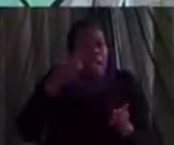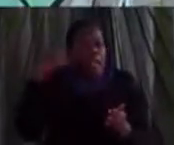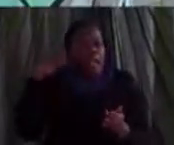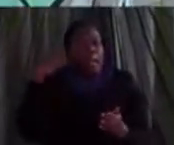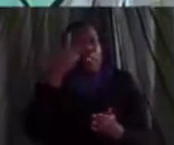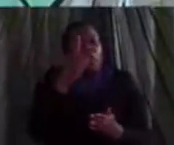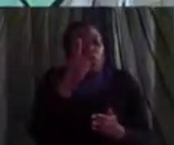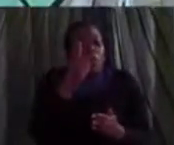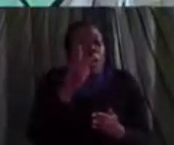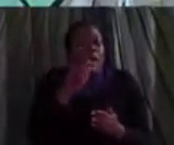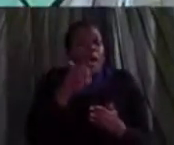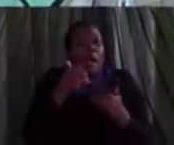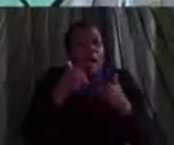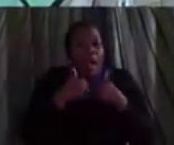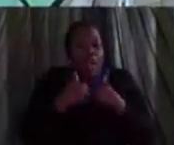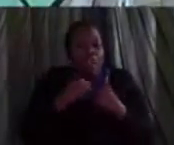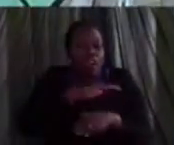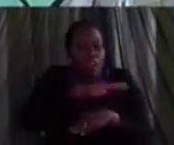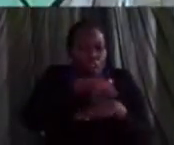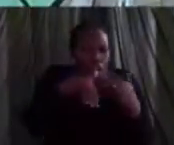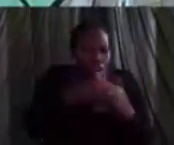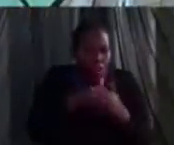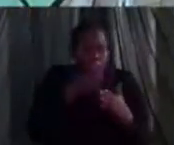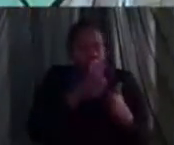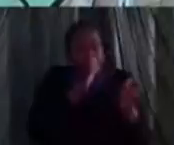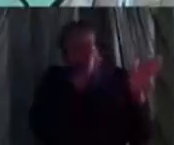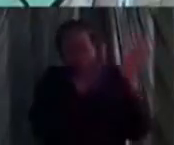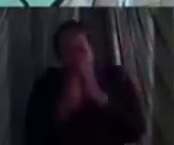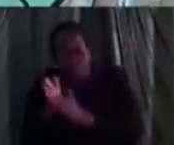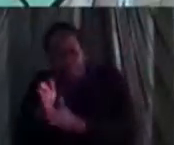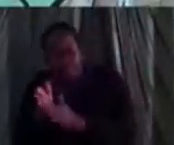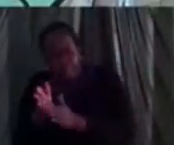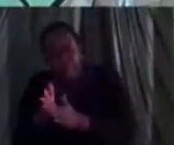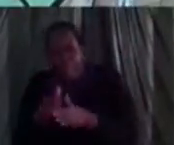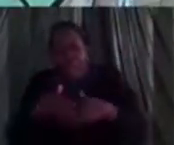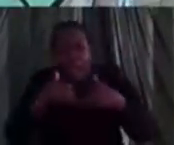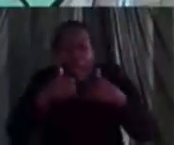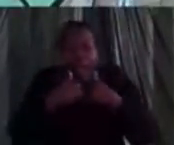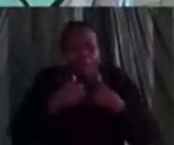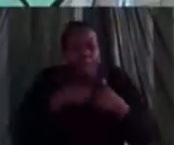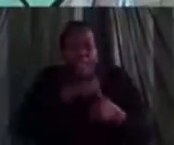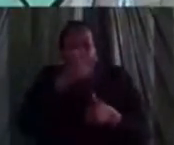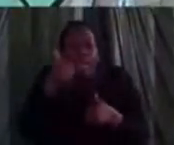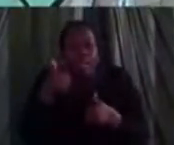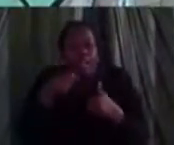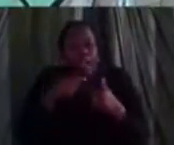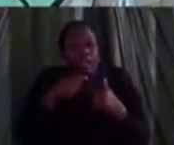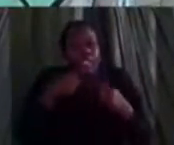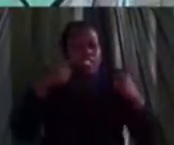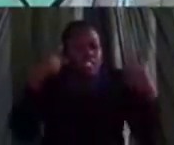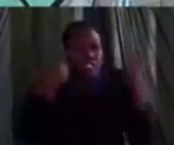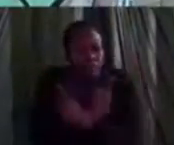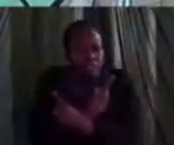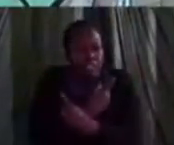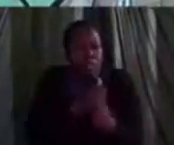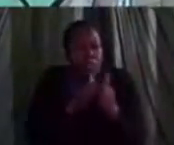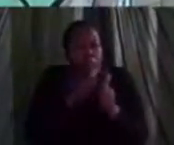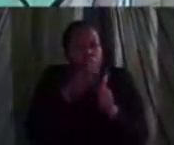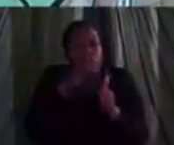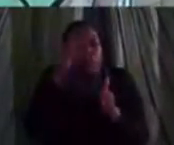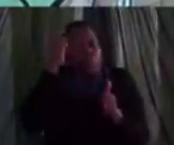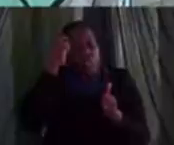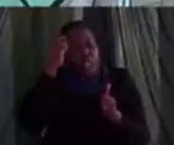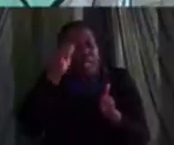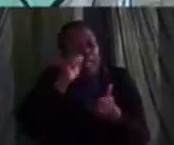through that process, are there any deficiencies that you noted that you would wish to have addressed or that